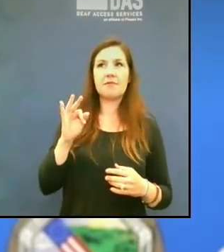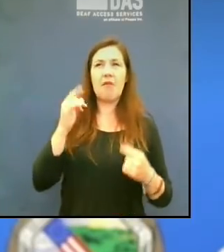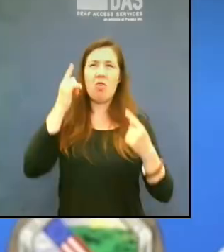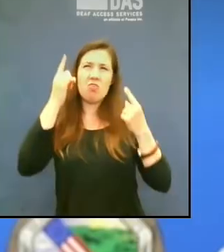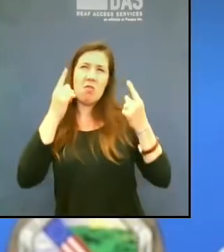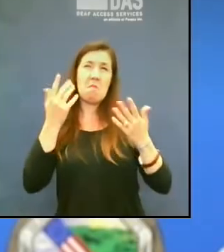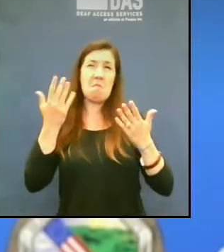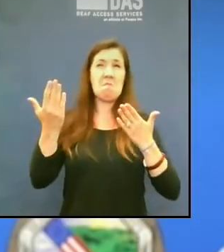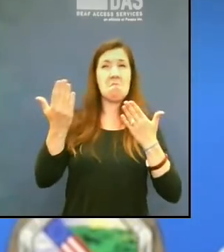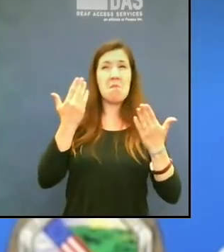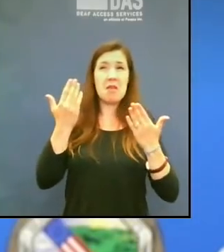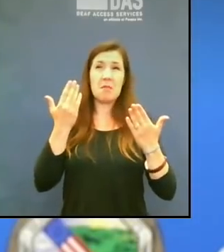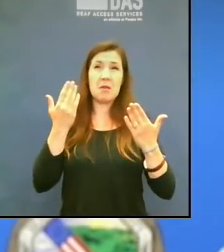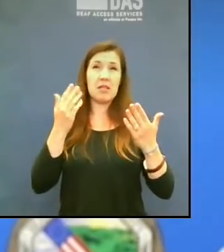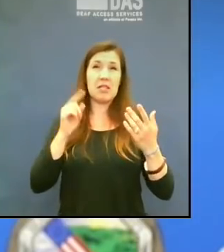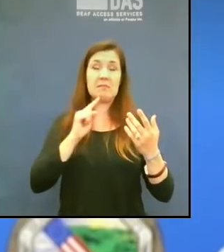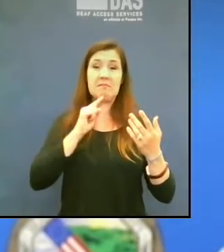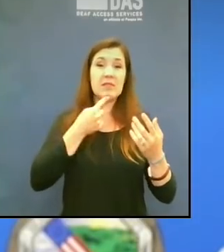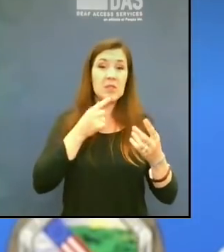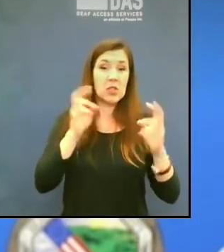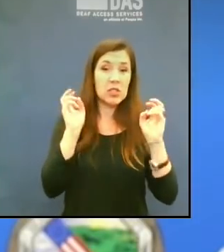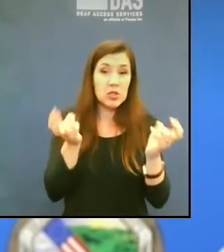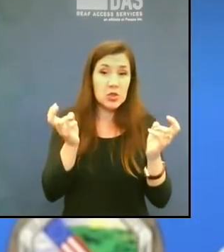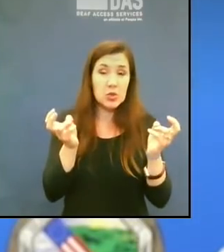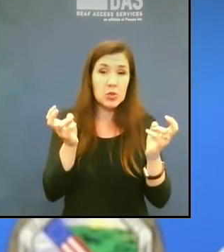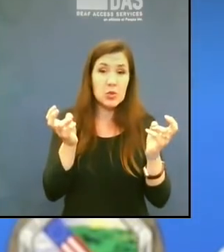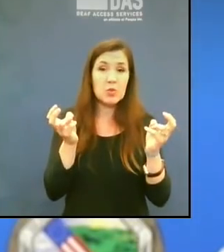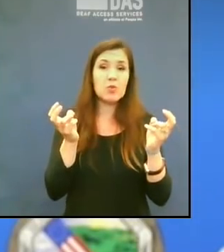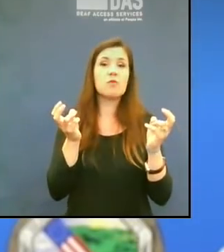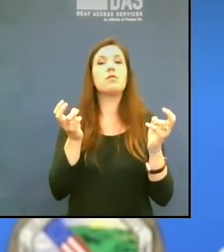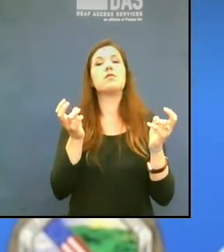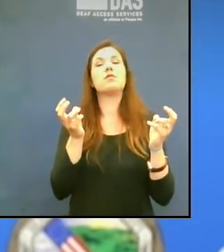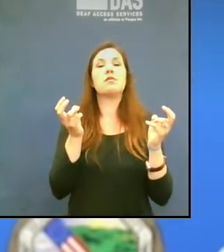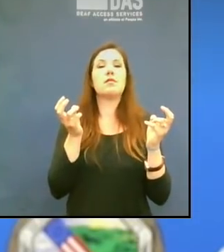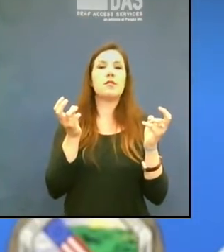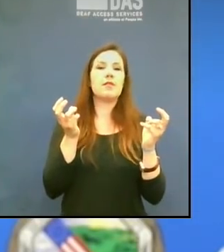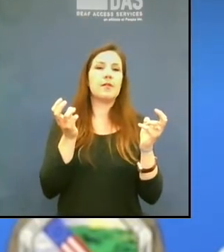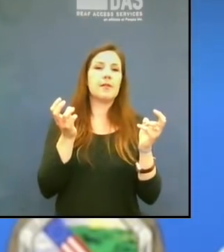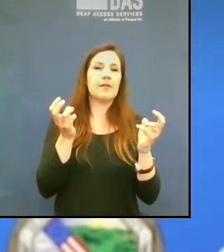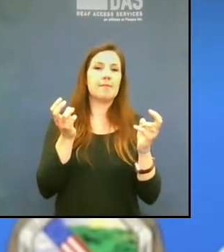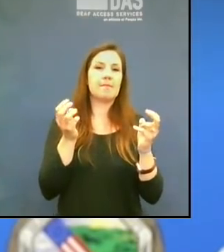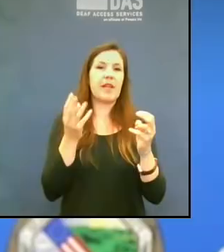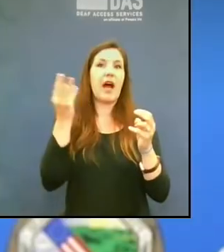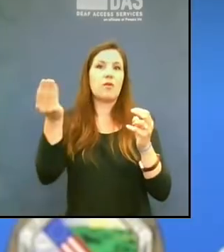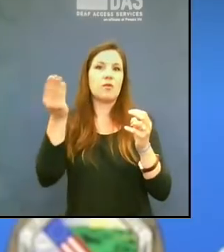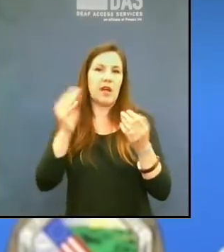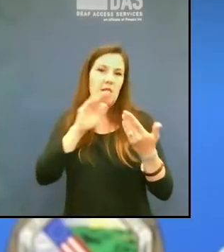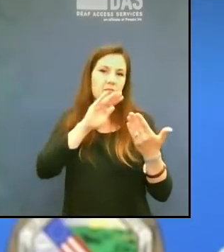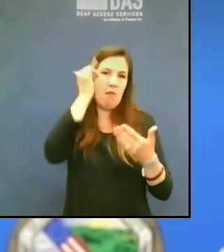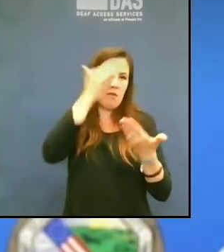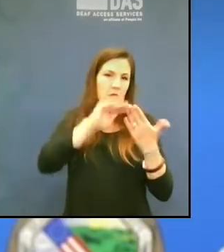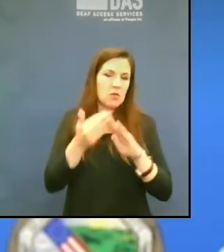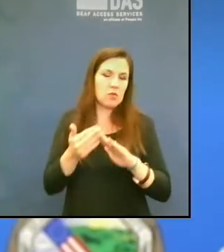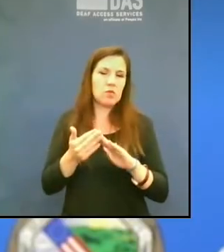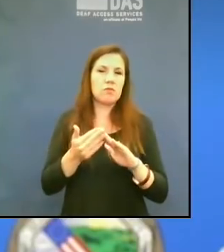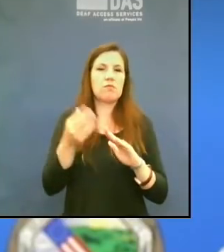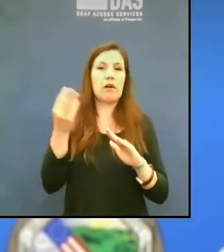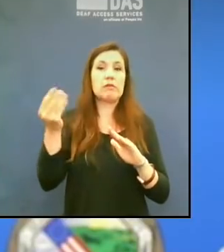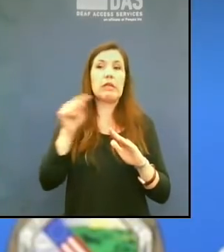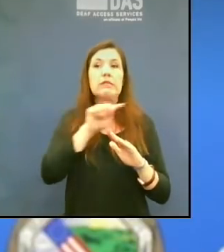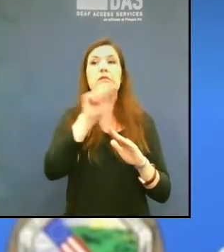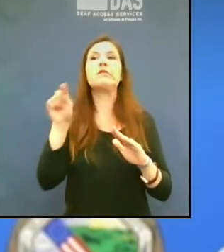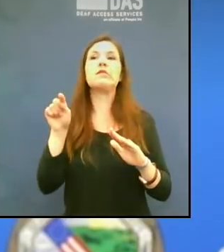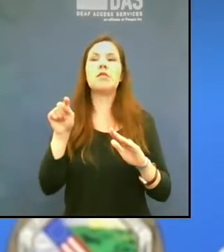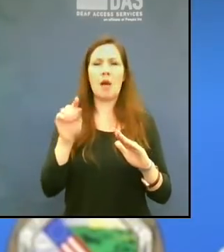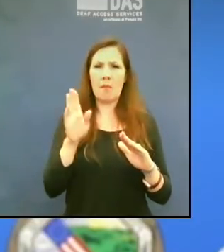issue in the county outside of the areas like that we talked about, especially the city of Buffalo, I